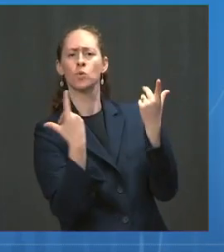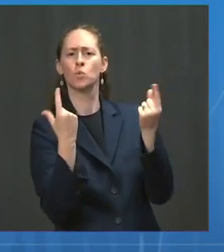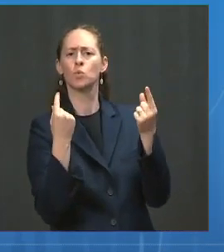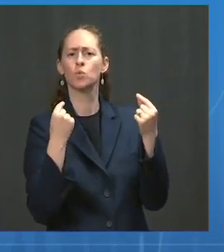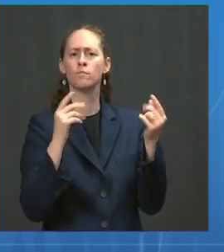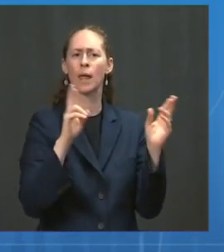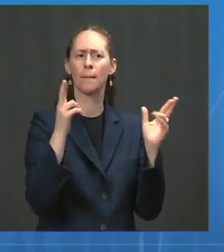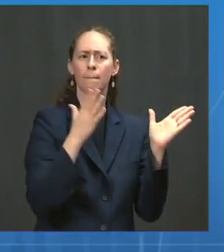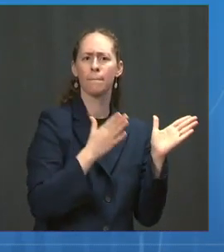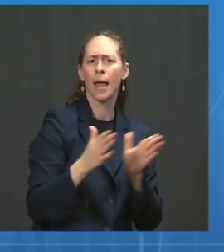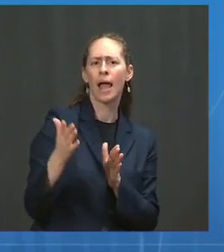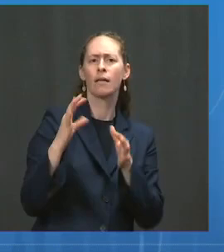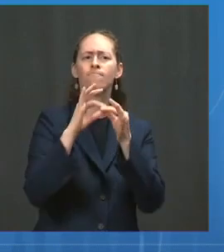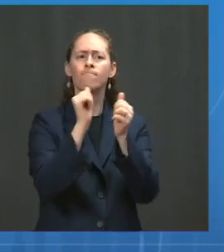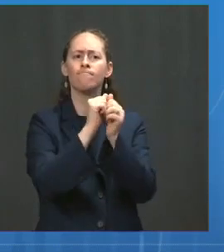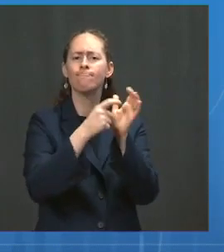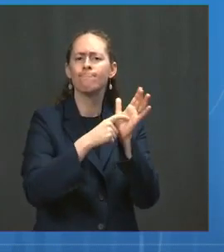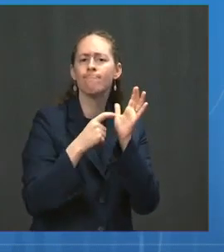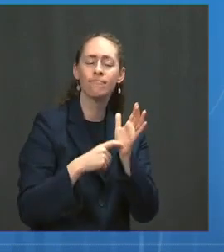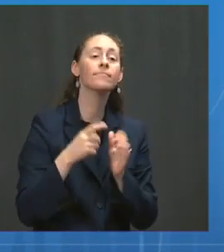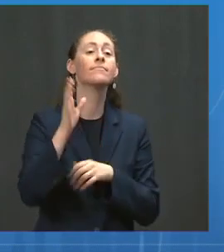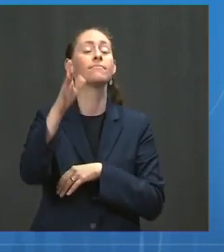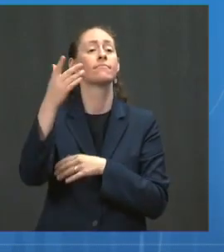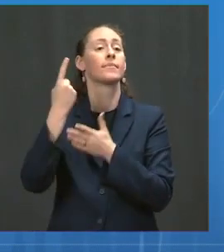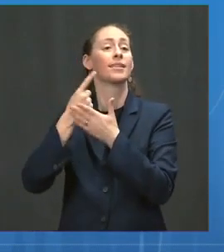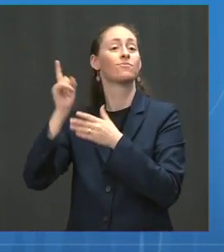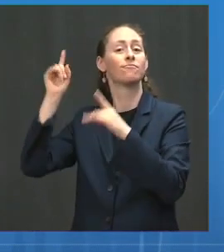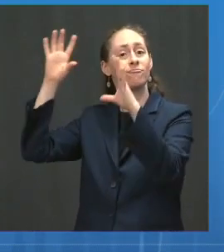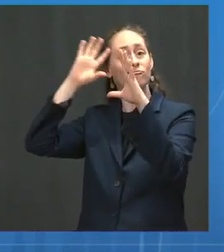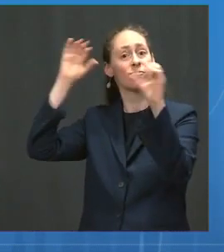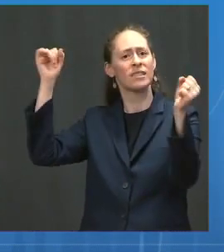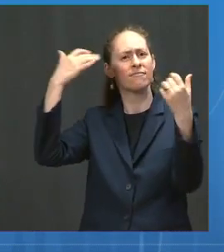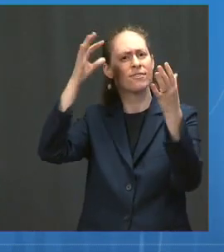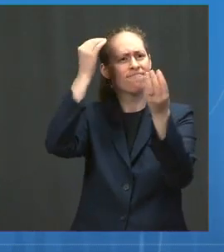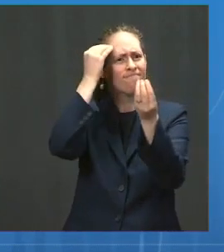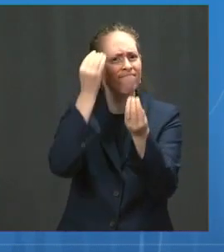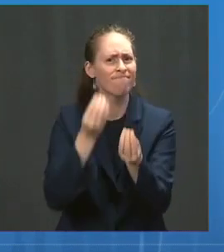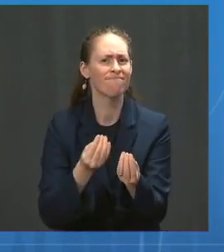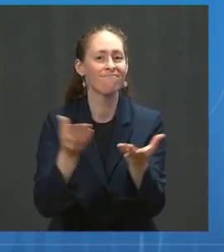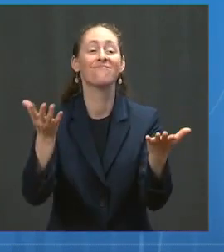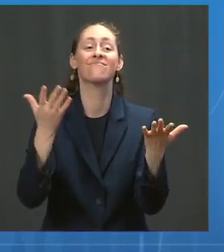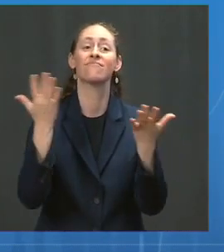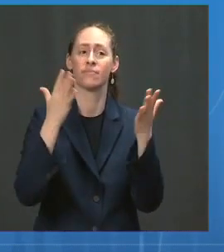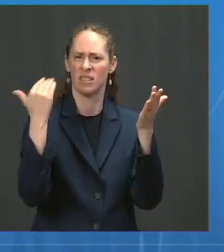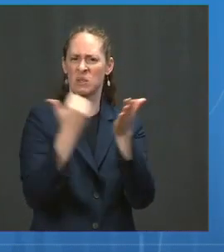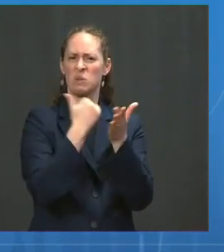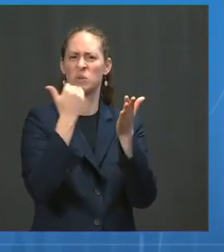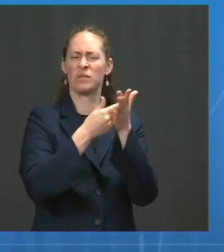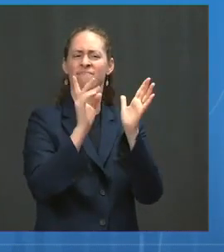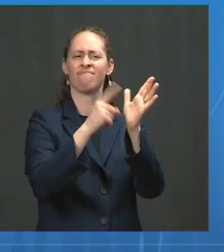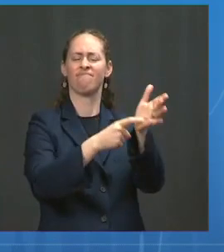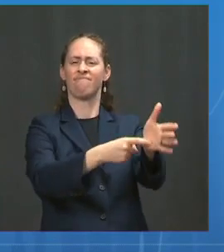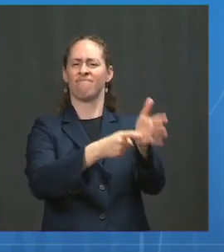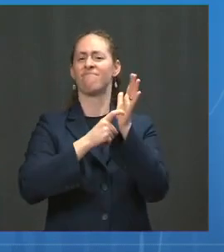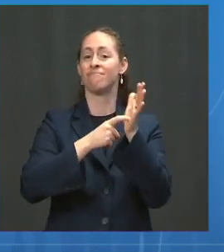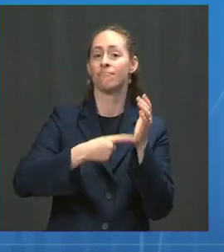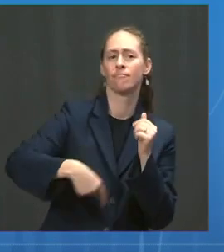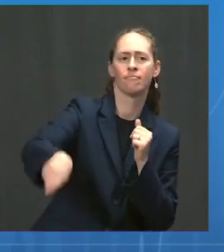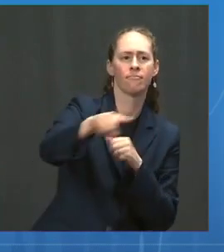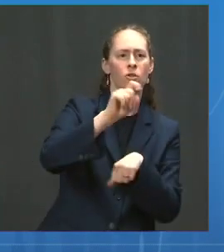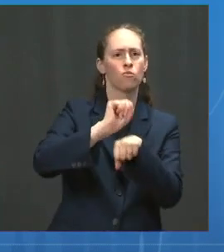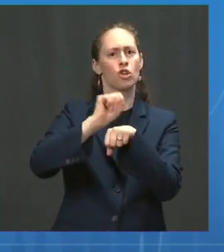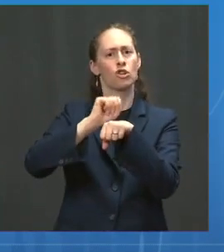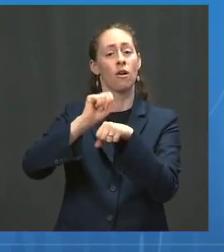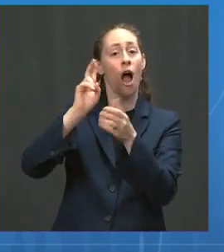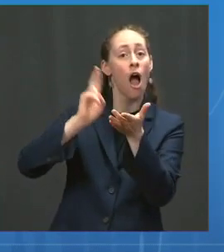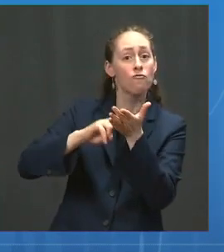Last week, the President announced new vaccination requirements for all federal workers and federal contractors.